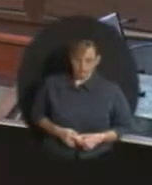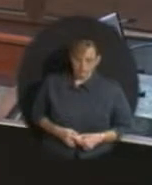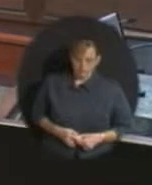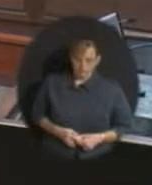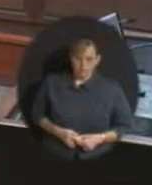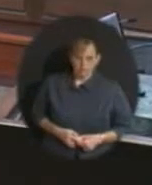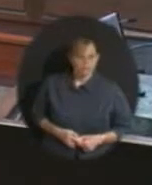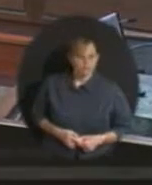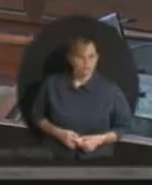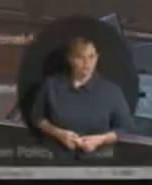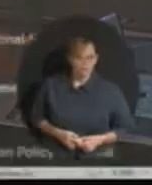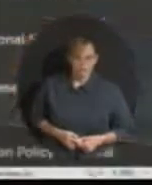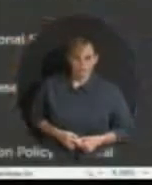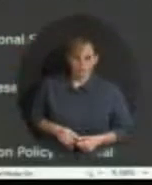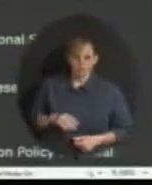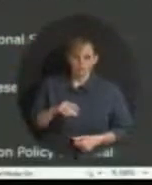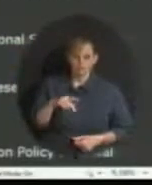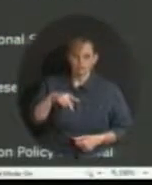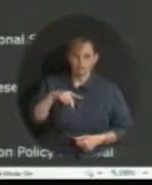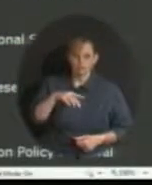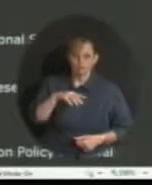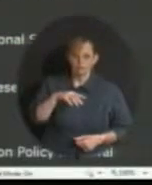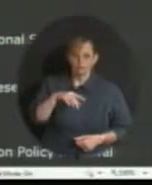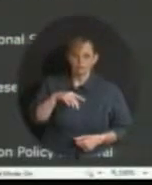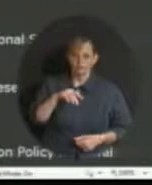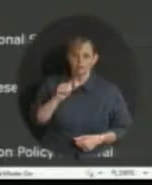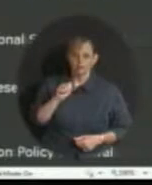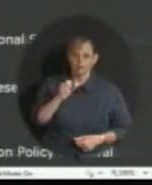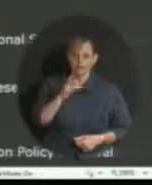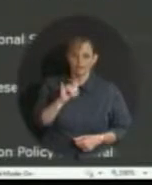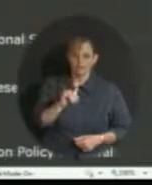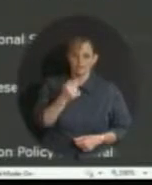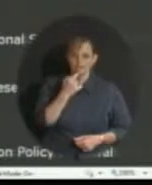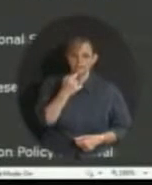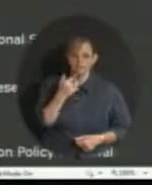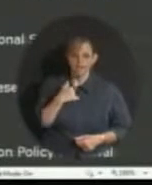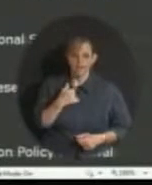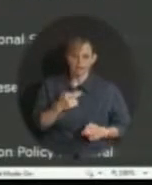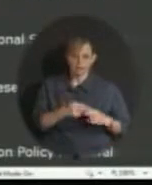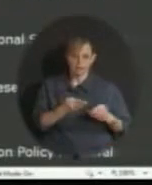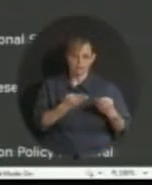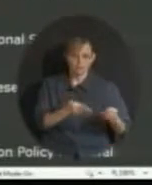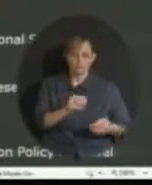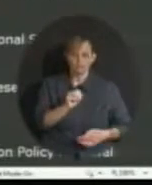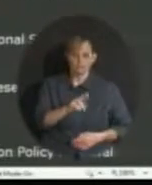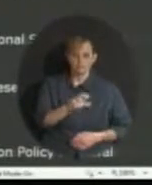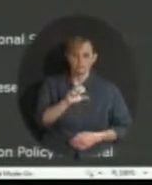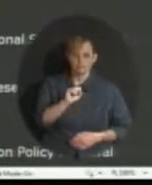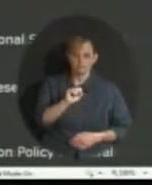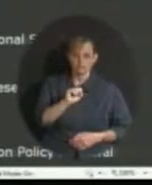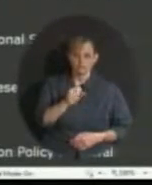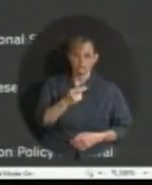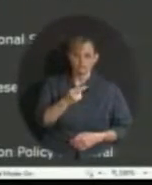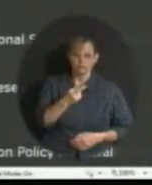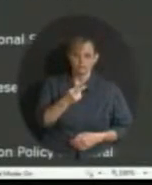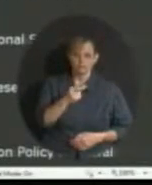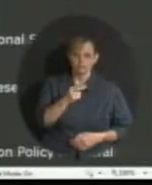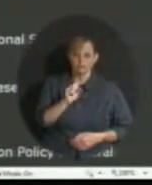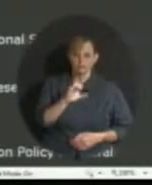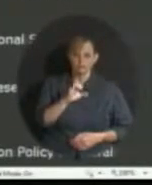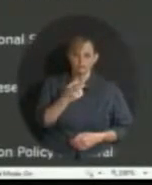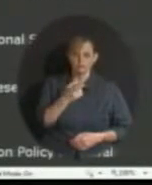I'd like to nominate Mr. Shear. That's for the nominating committee, okay? Oh, I'm sorry, yes. That's right, you're